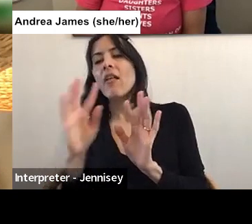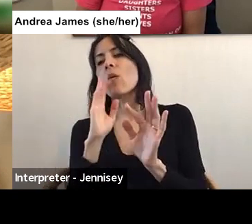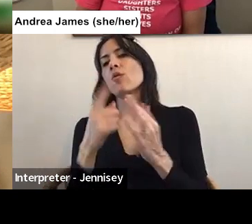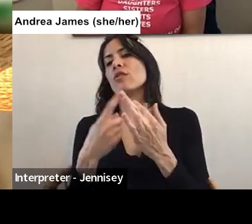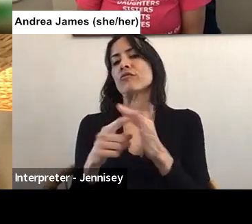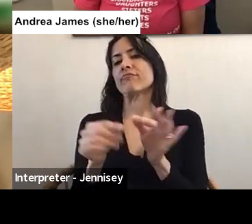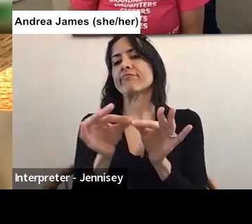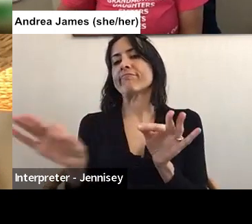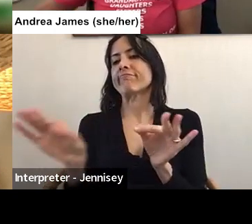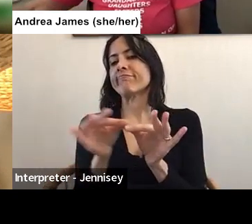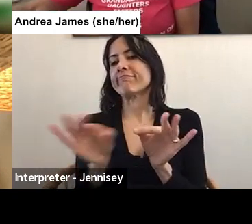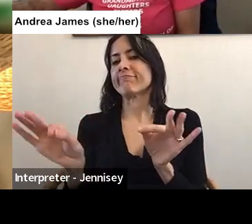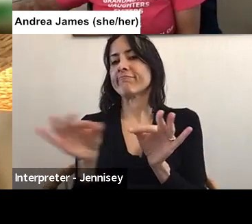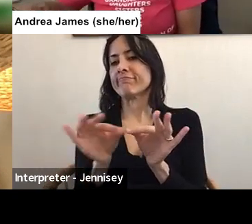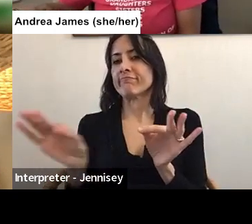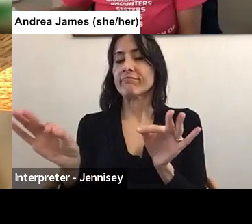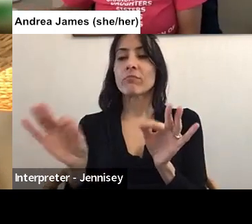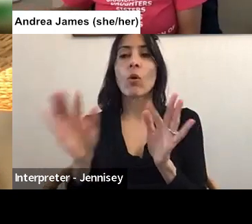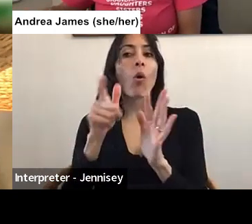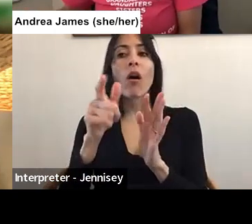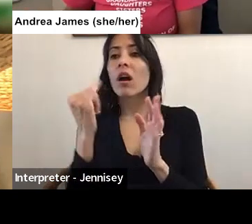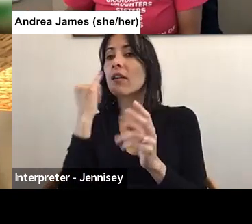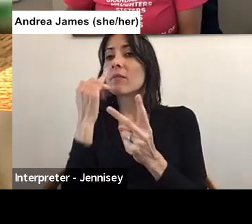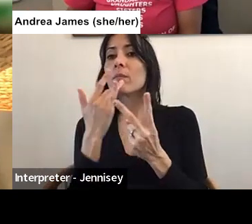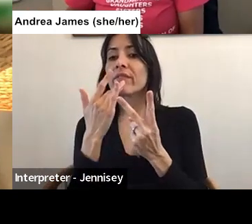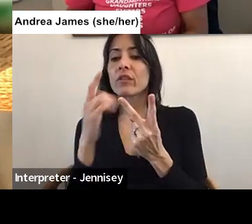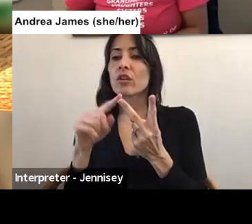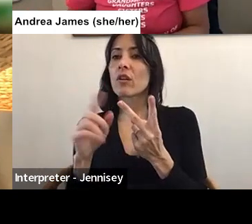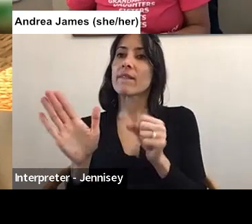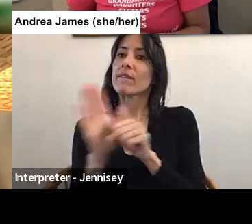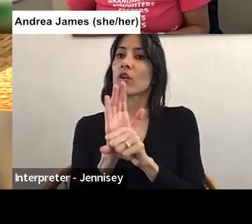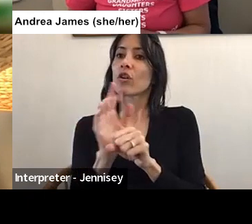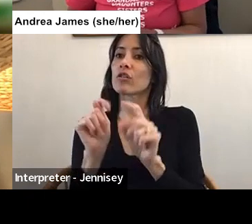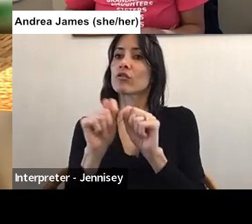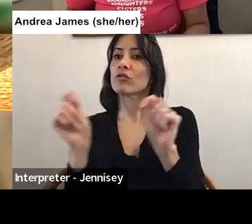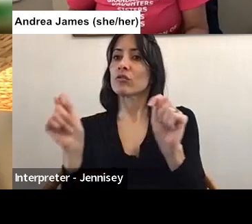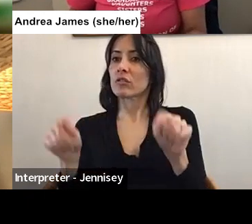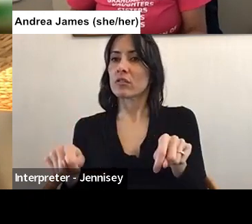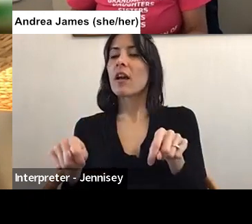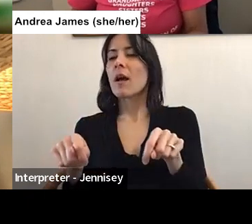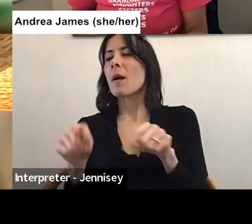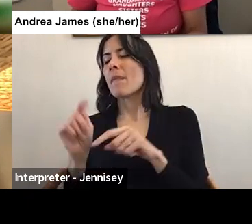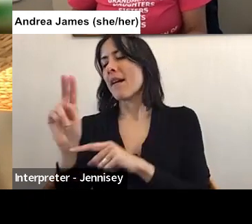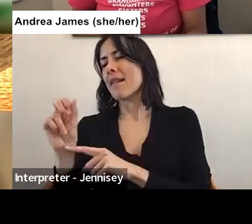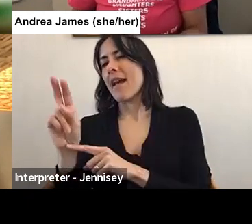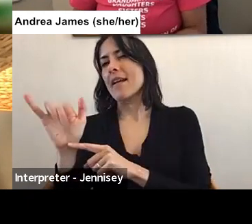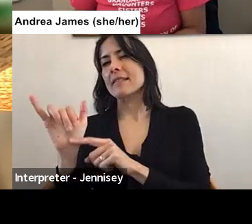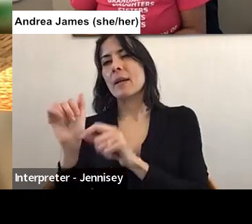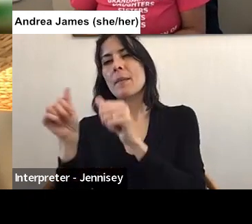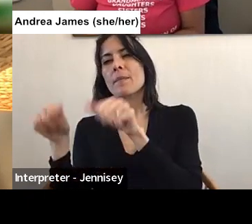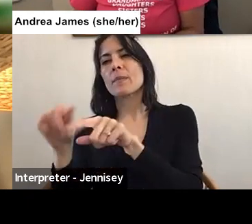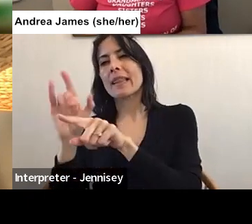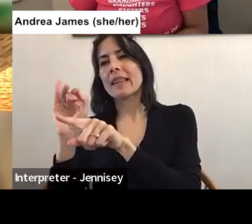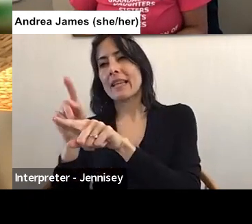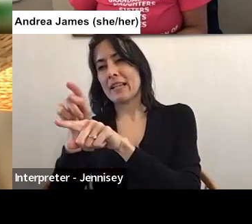subtitle, or if you prefer to view full transcript. There is also a link that Nancy has posted into the chat if you prefer to access